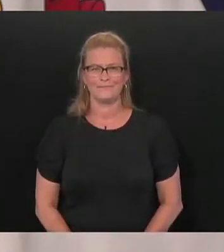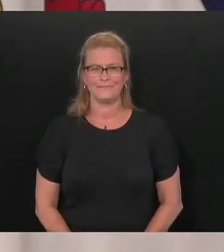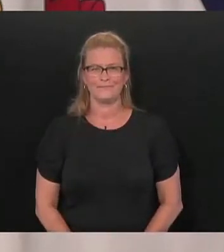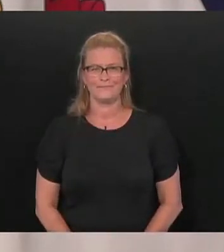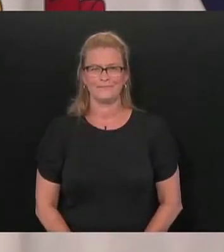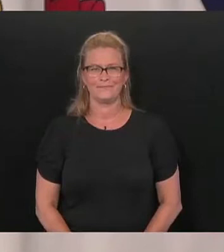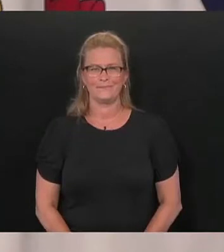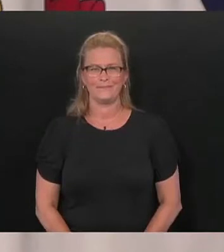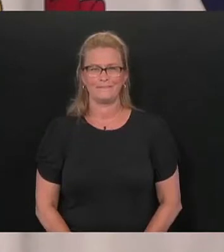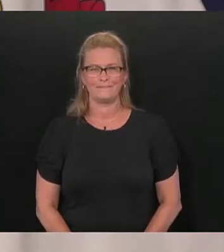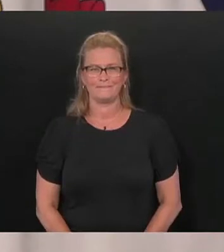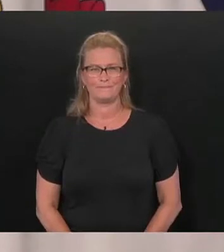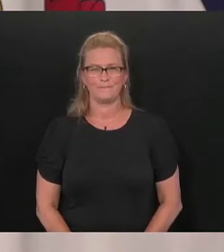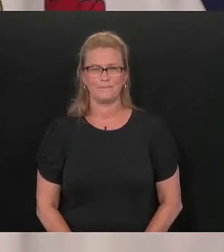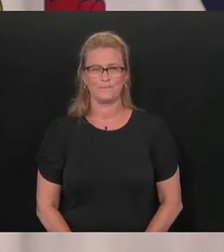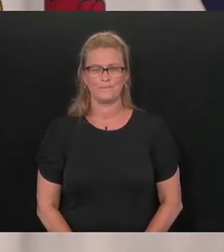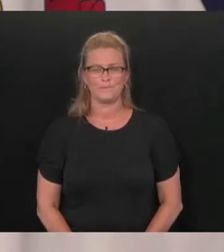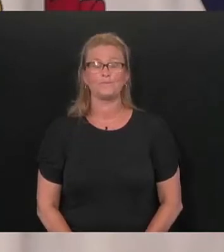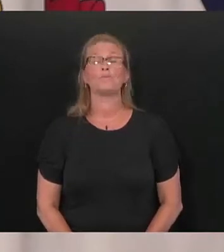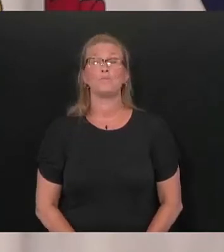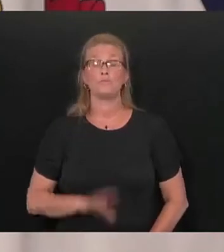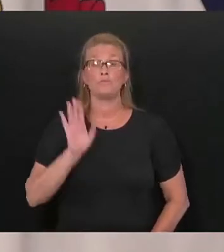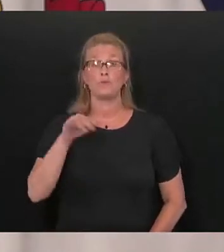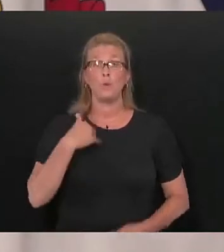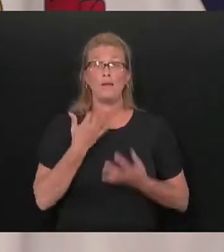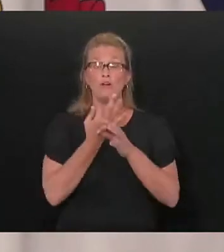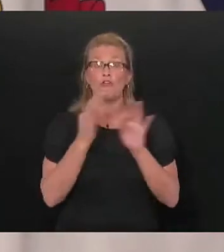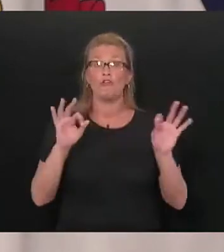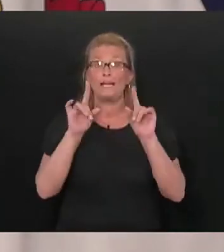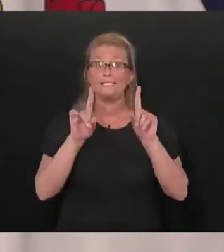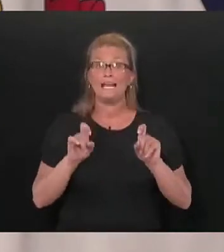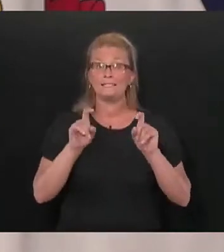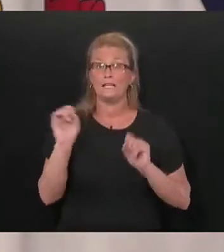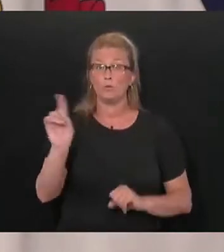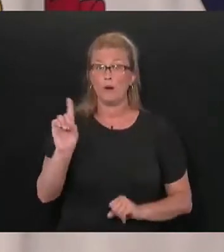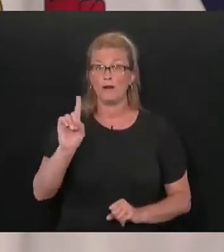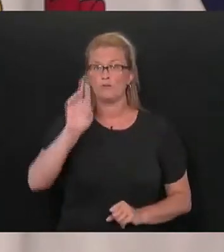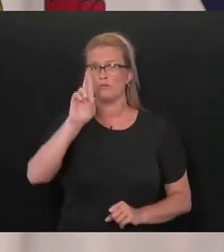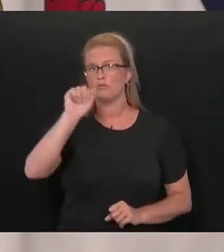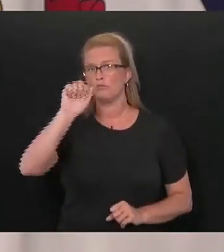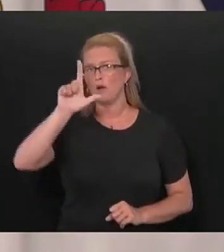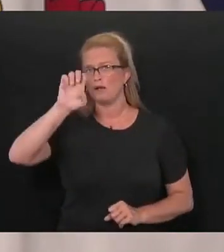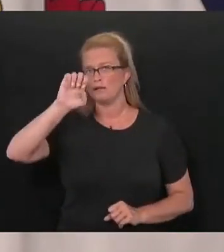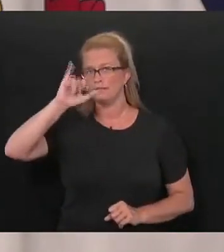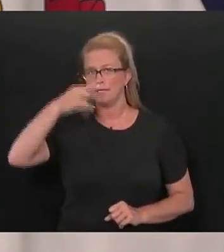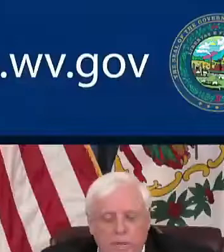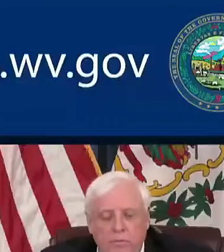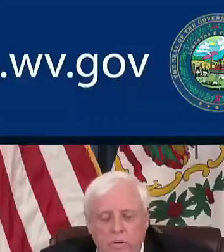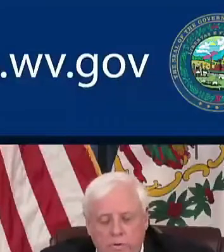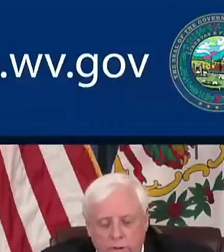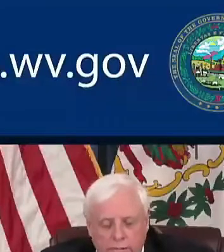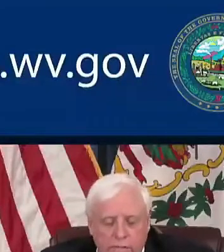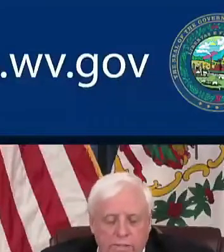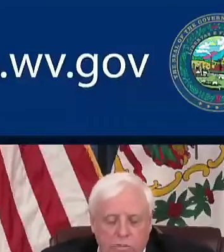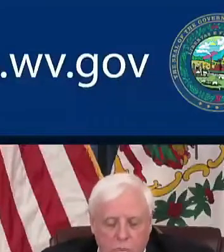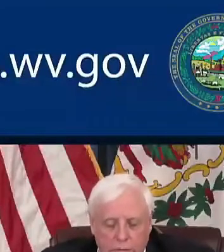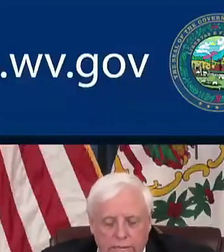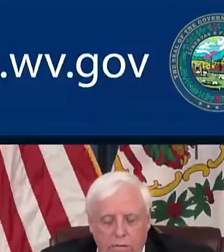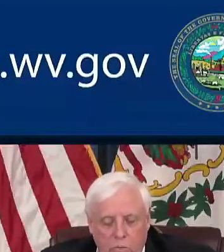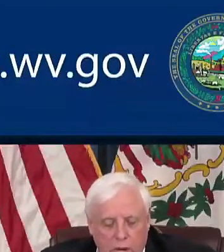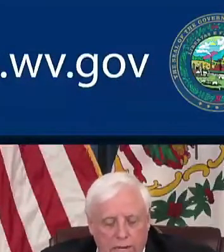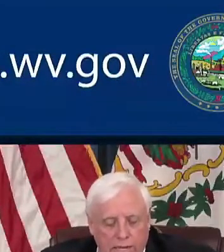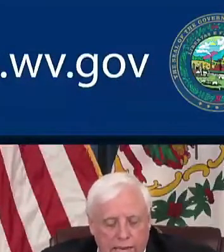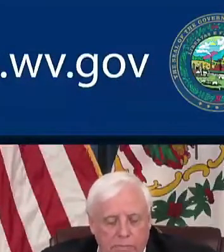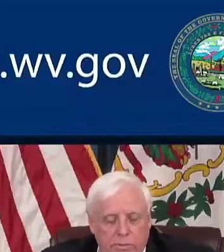We'll go through this real quick. We have free testing today in Raleigh, Hampshire. I'm sorry, free testing this week